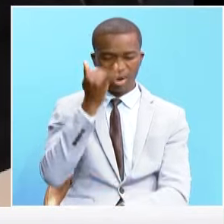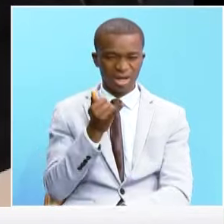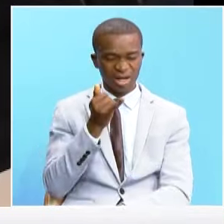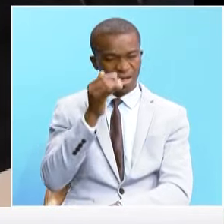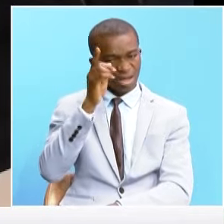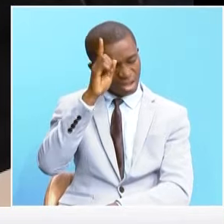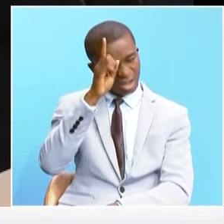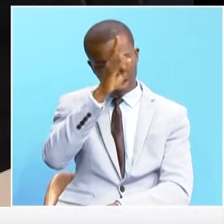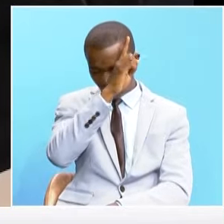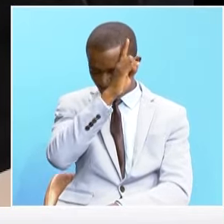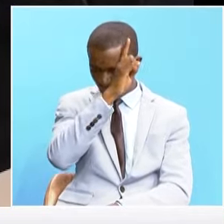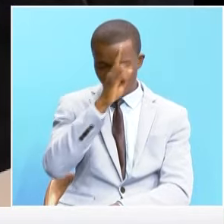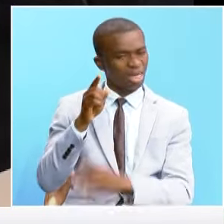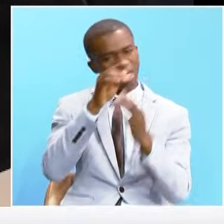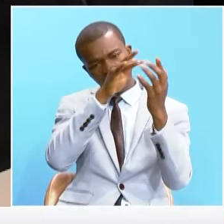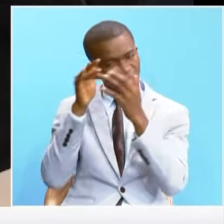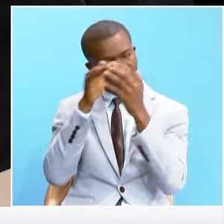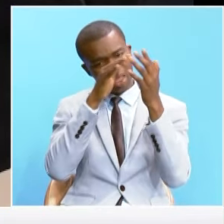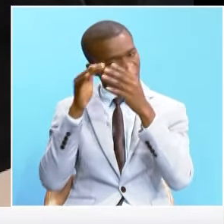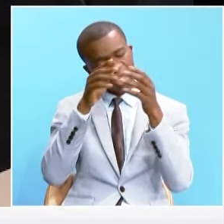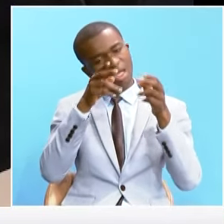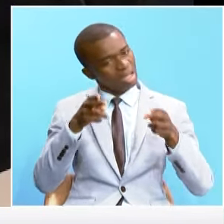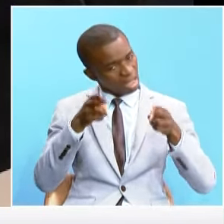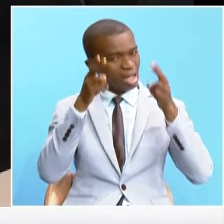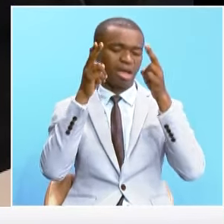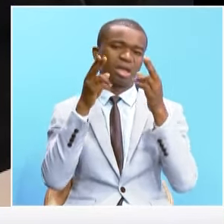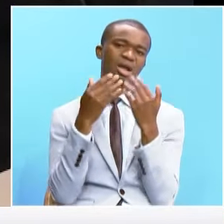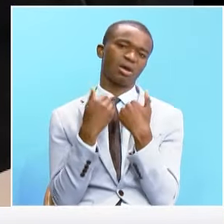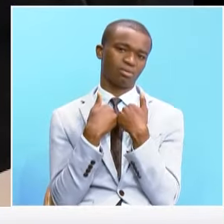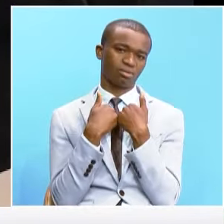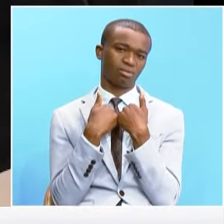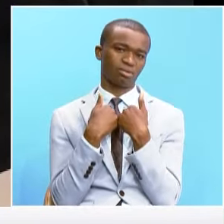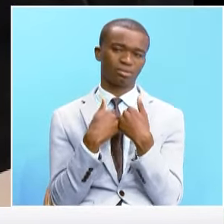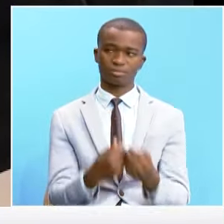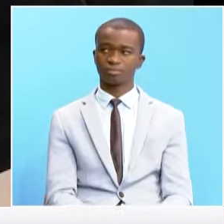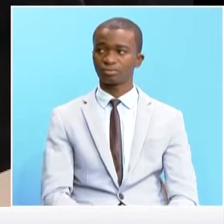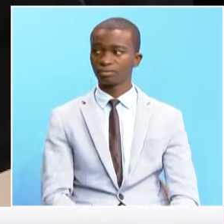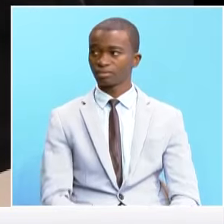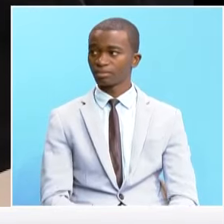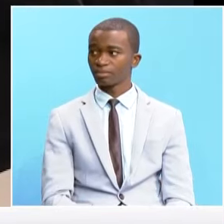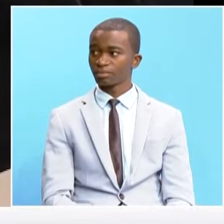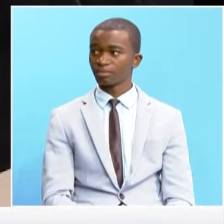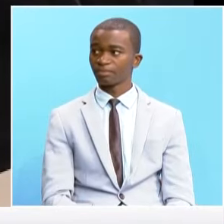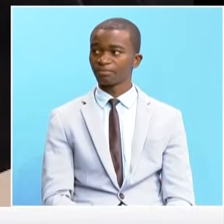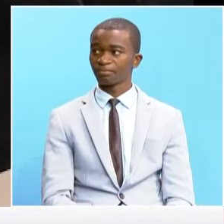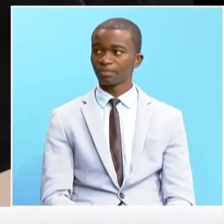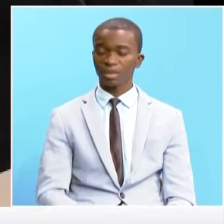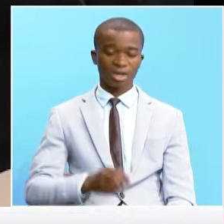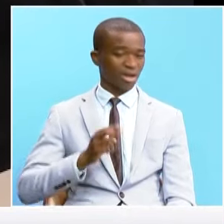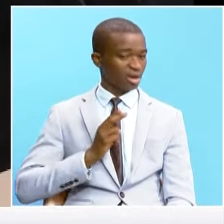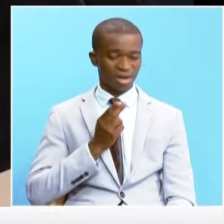Democratic Republic of Congo. The situation in Eastern Europe, the Middle East,